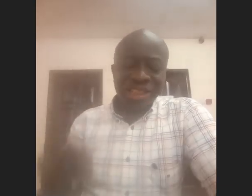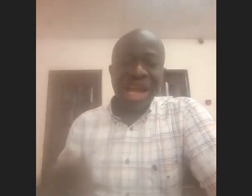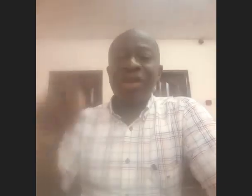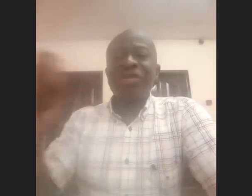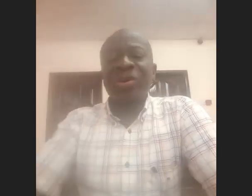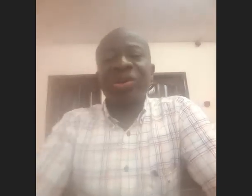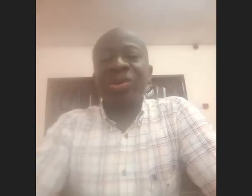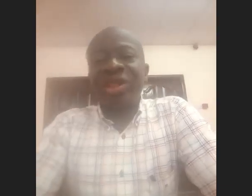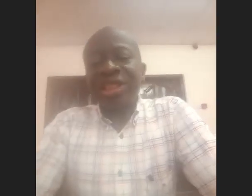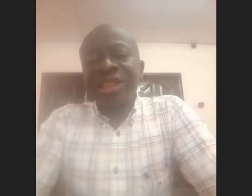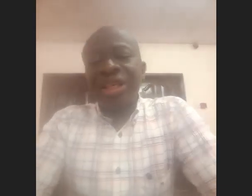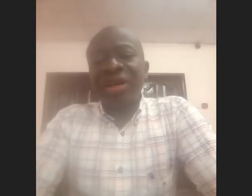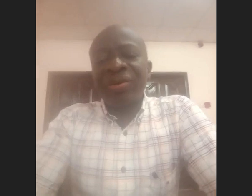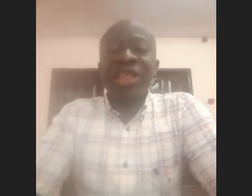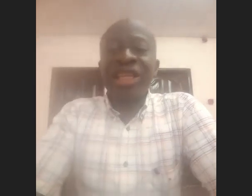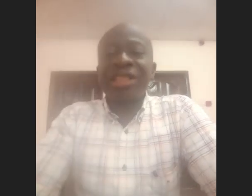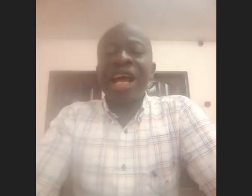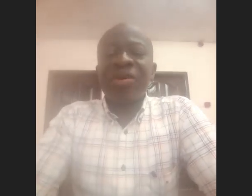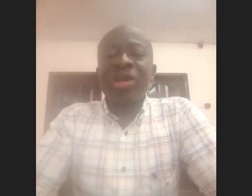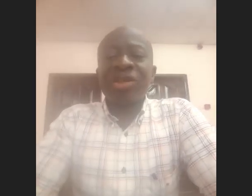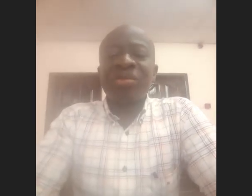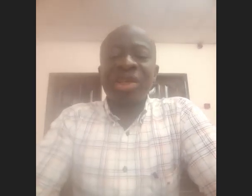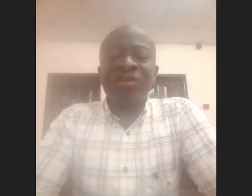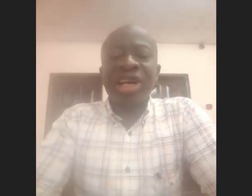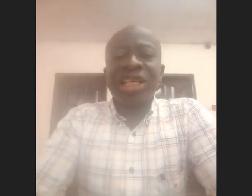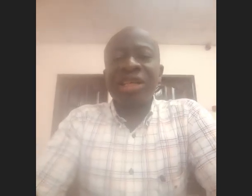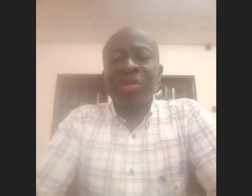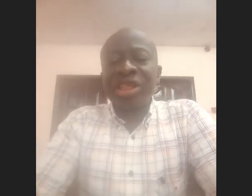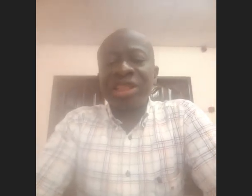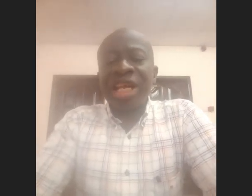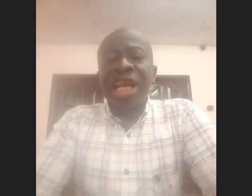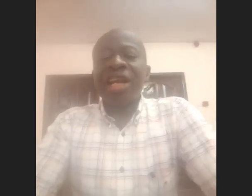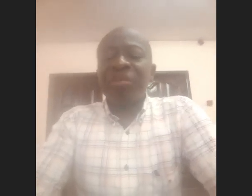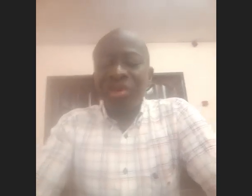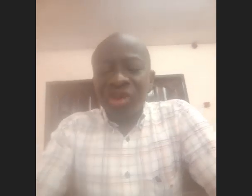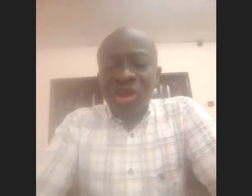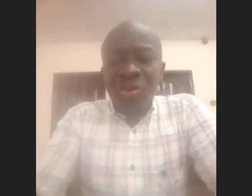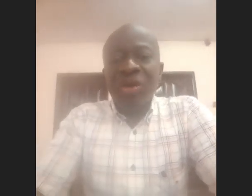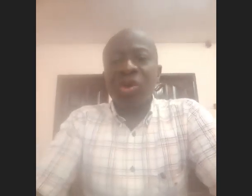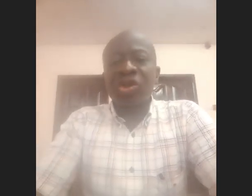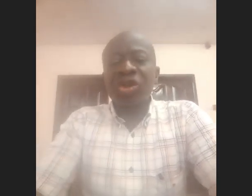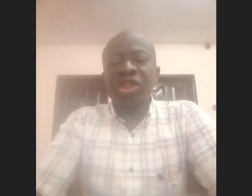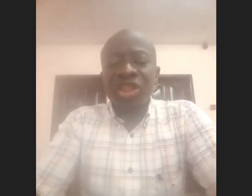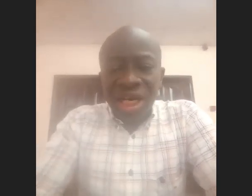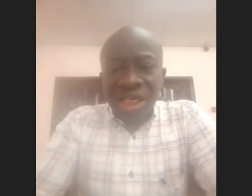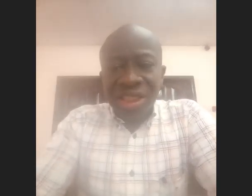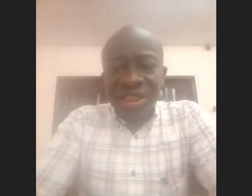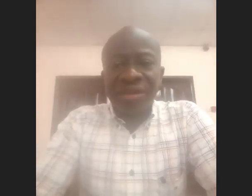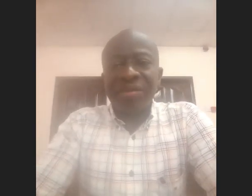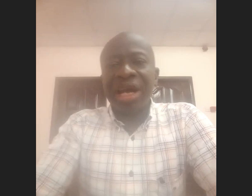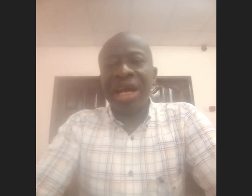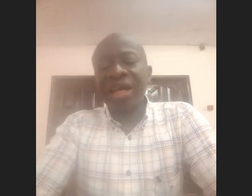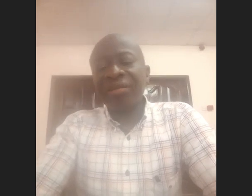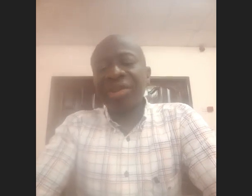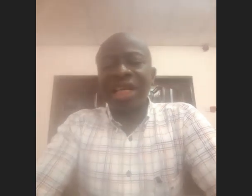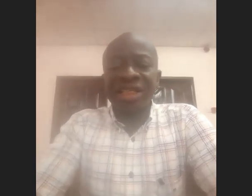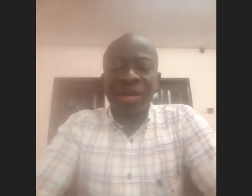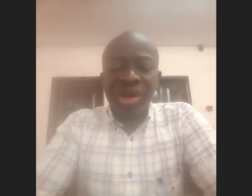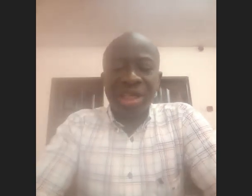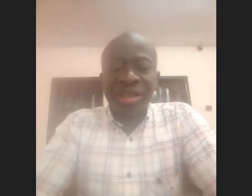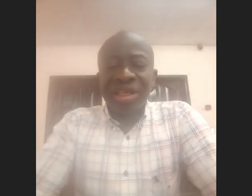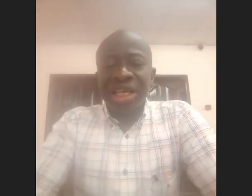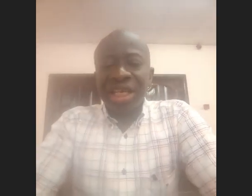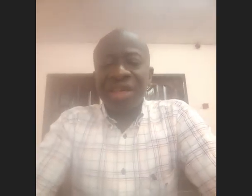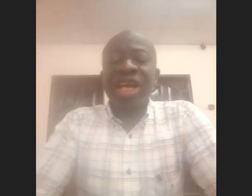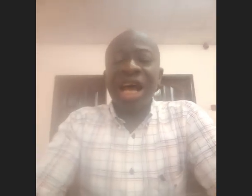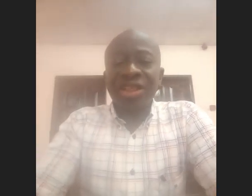Article 99 of the Constitution, which says the High Court has to make the final determination. The previous one was not challenged by Mr.